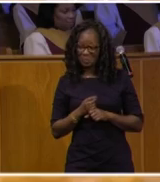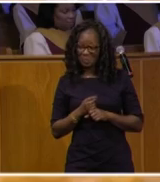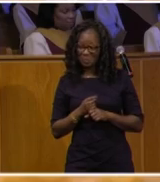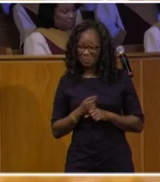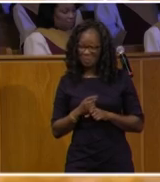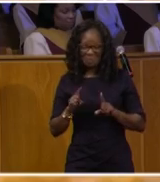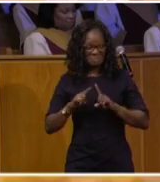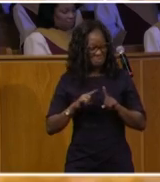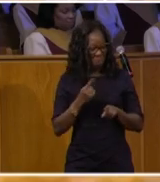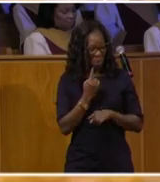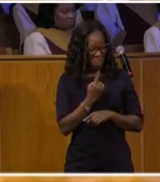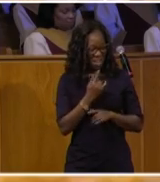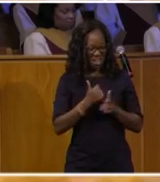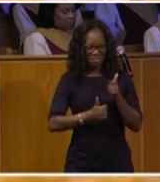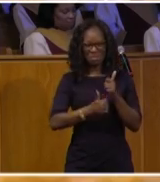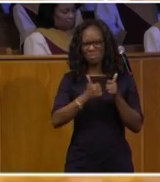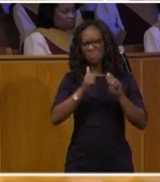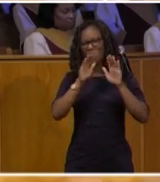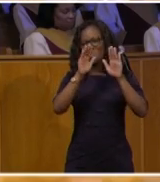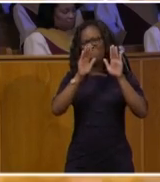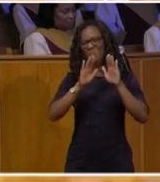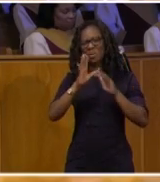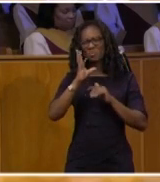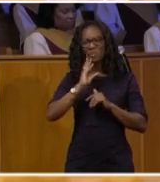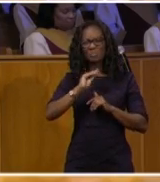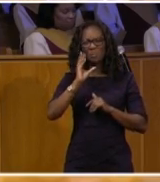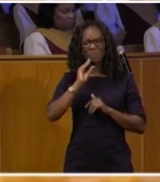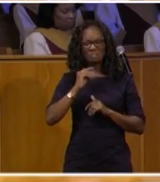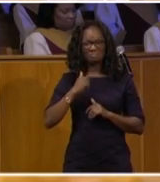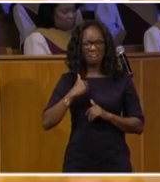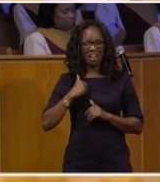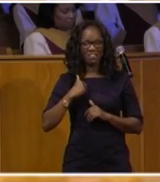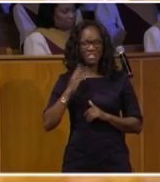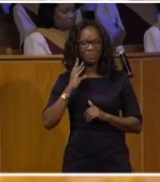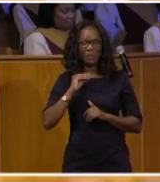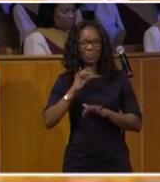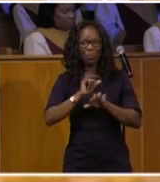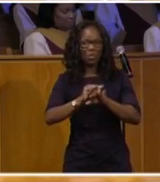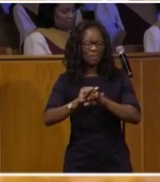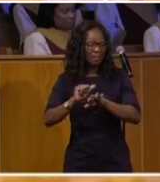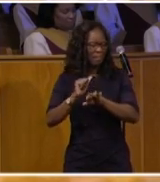but one of the most wonderful experiences I've had working